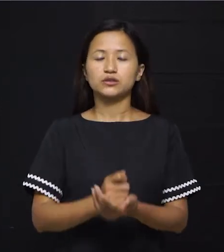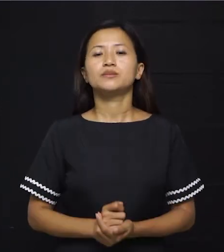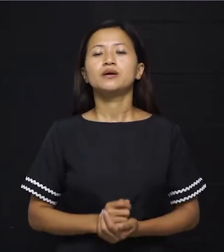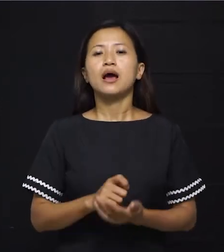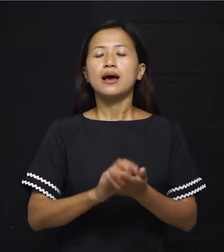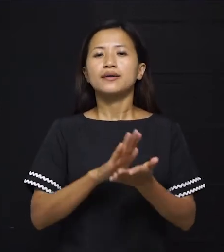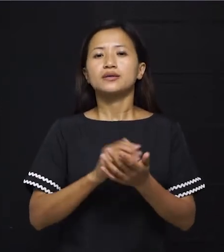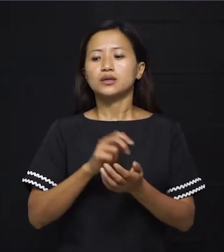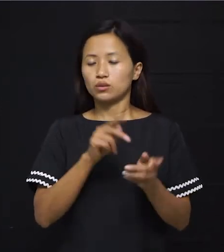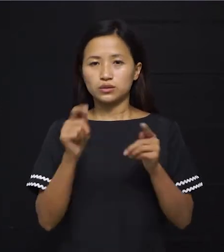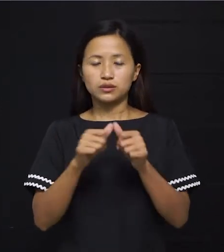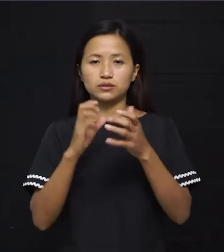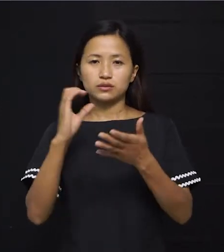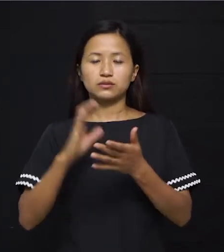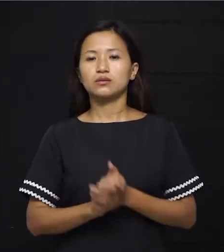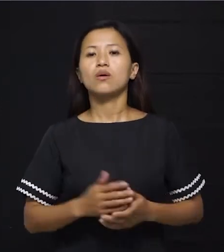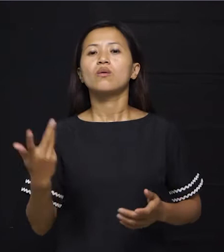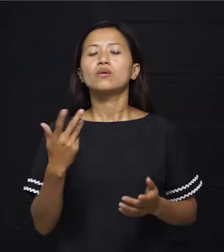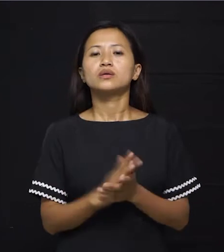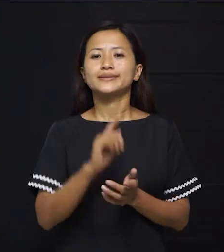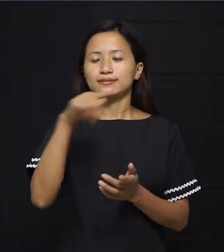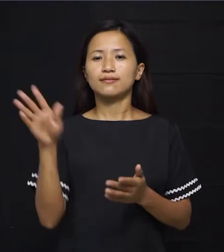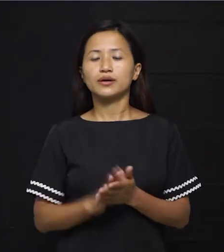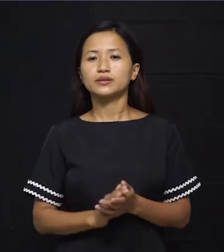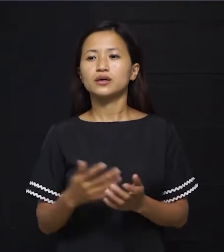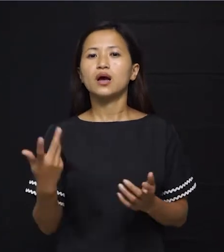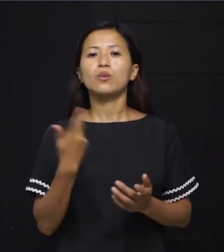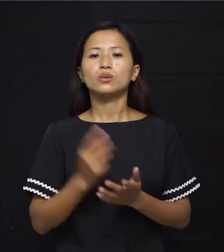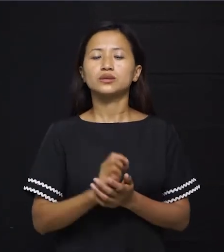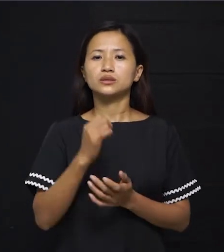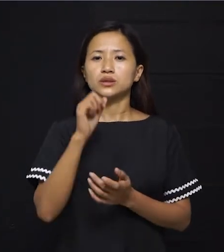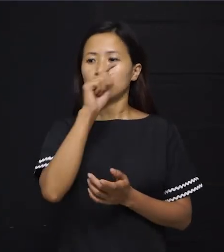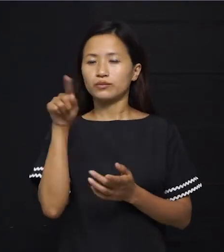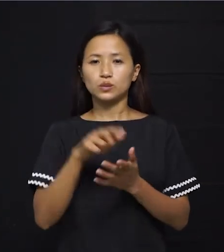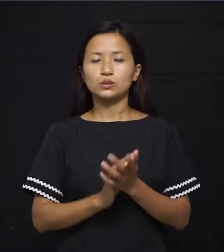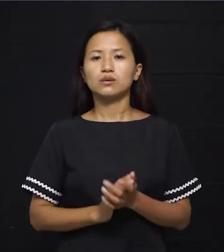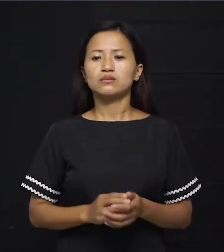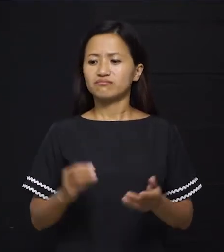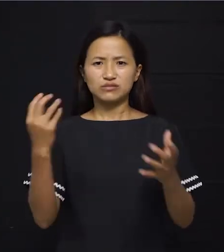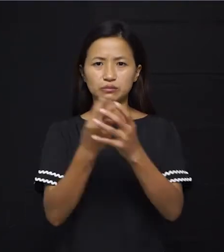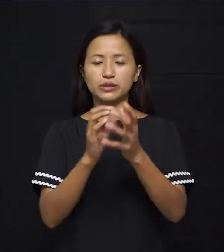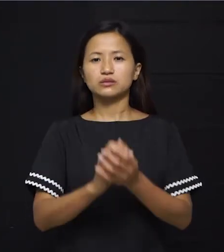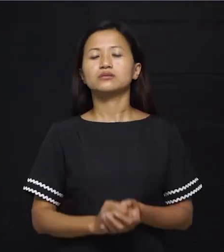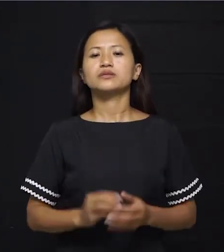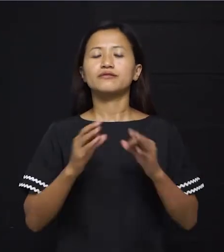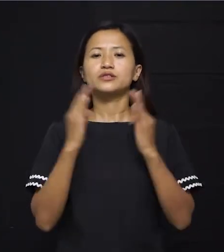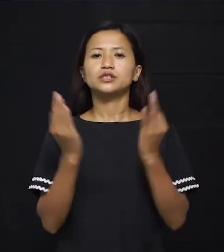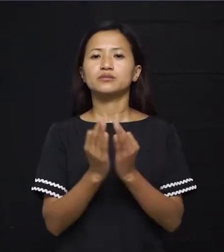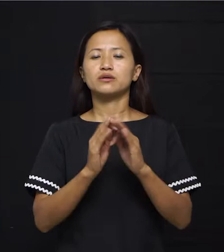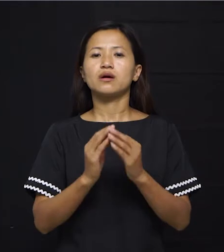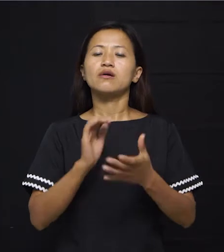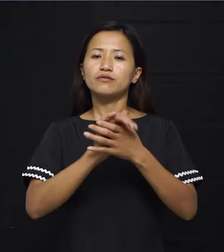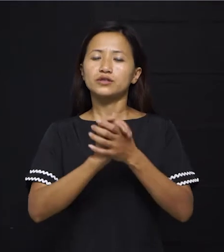judgments according to what is right and what is wrong, and not based on friendship, relationship, or family status. And so